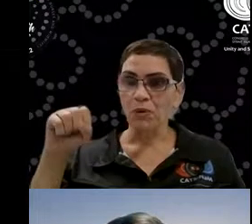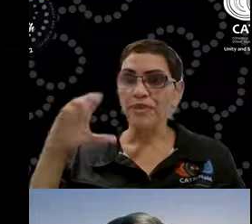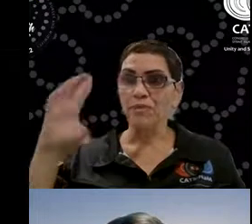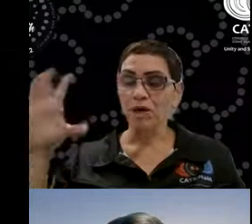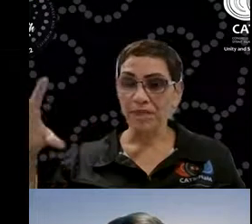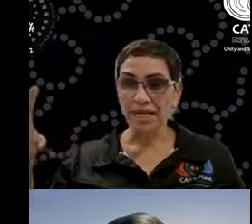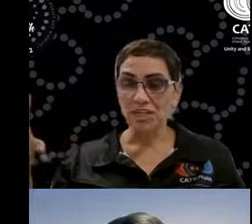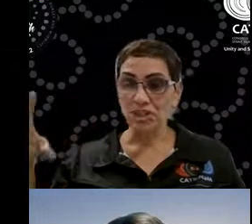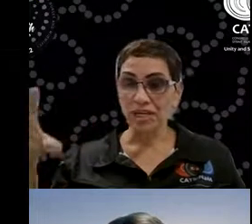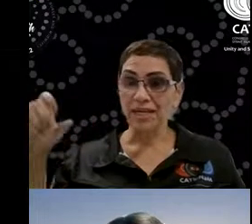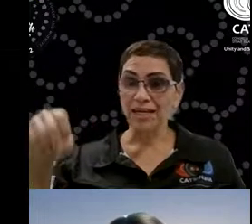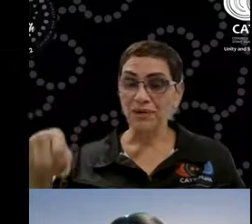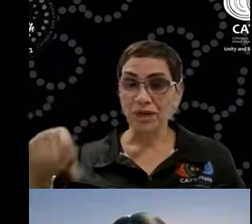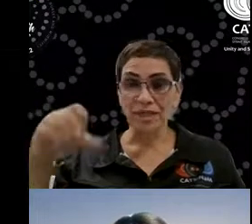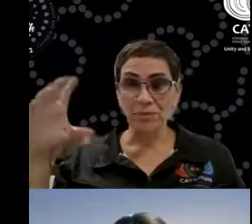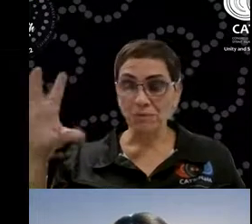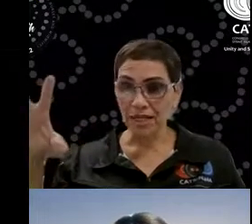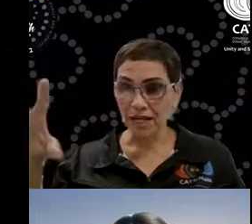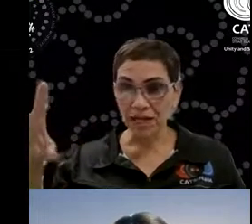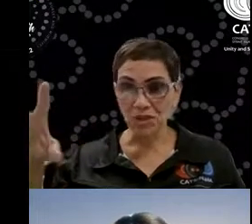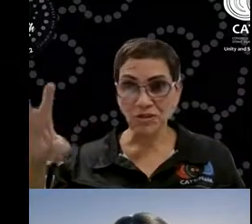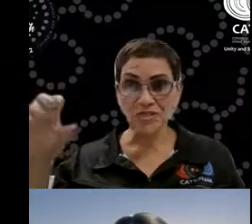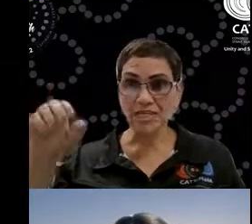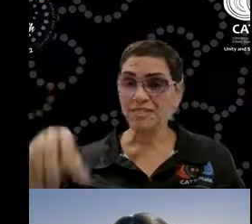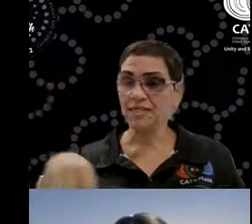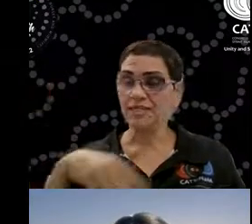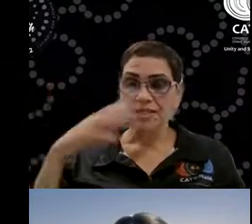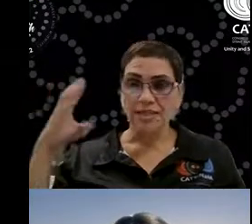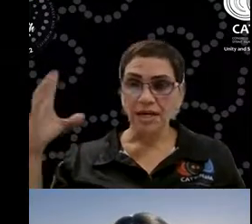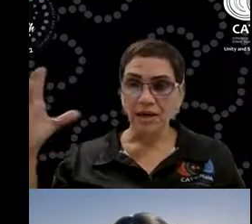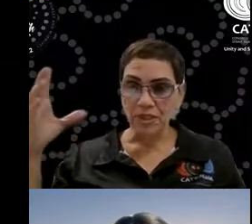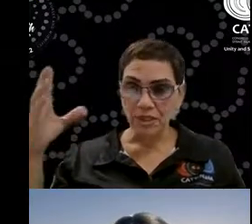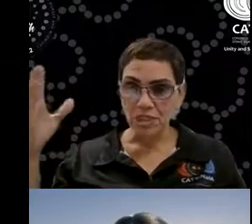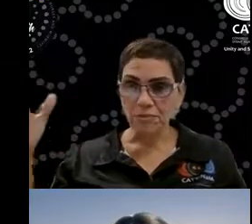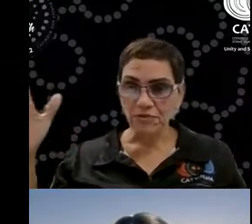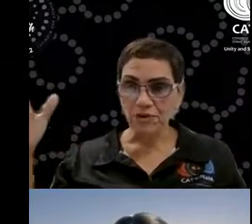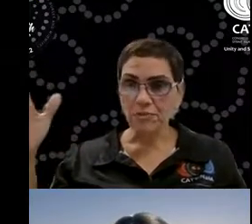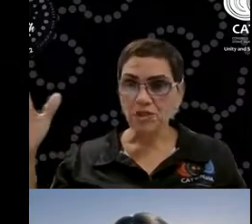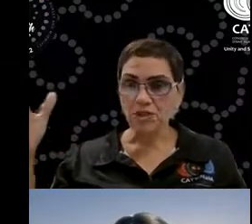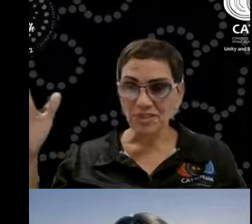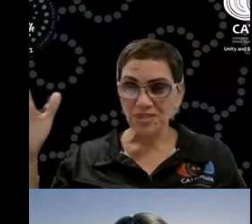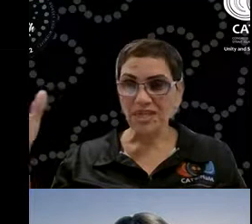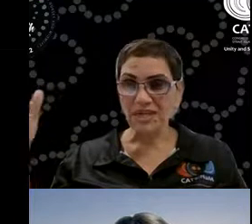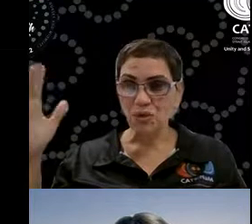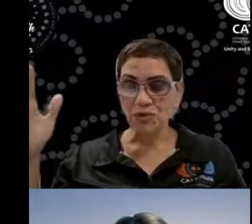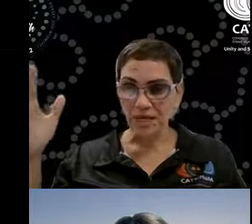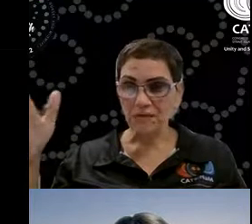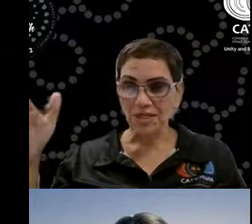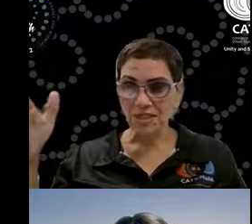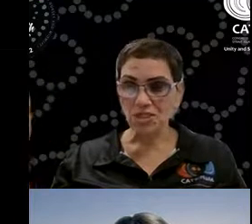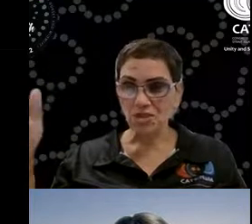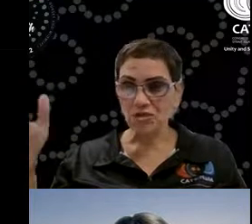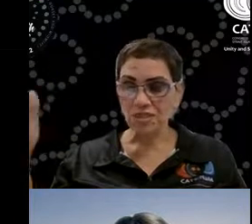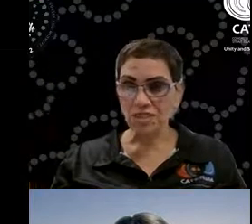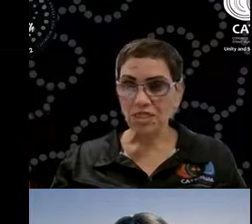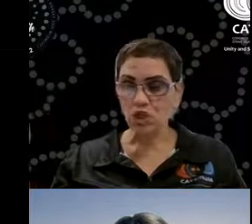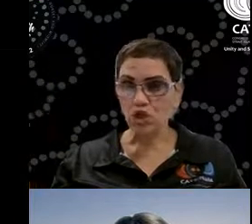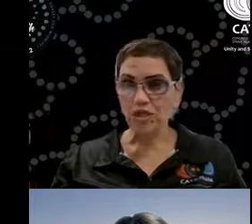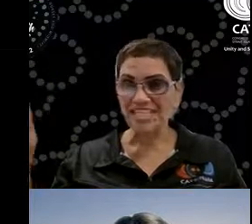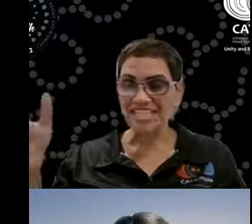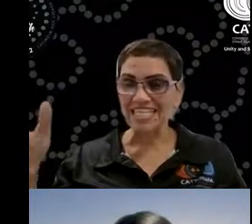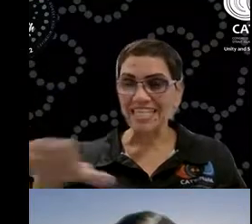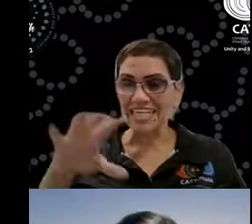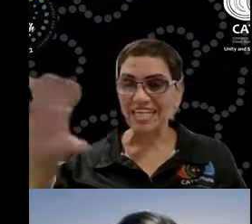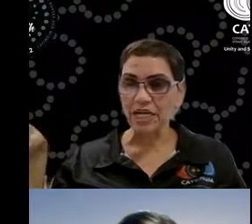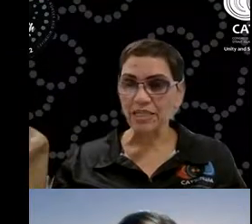birth suite, one that might be in aged care, one that might be in ARCHO sector. But this one very much, I would say, is more about